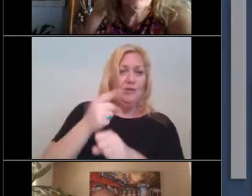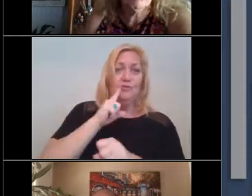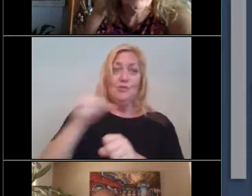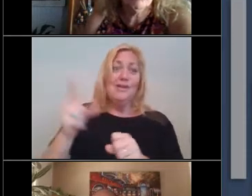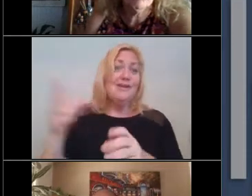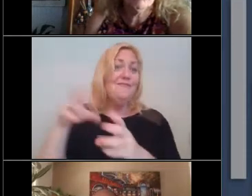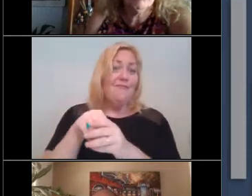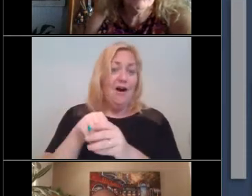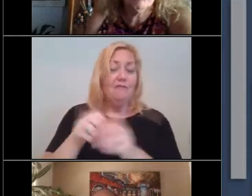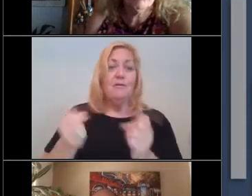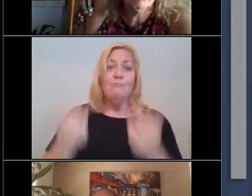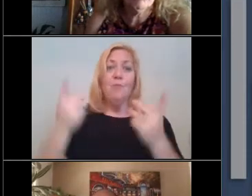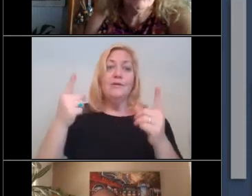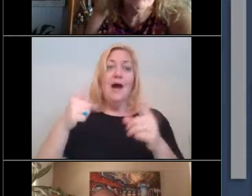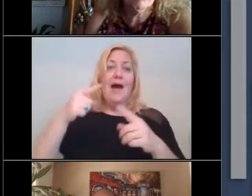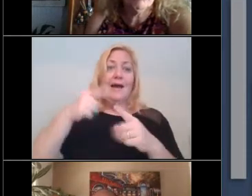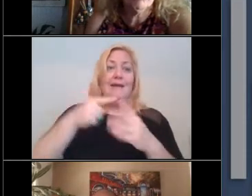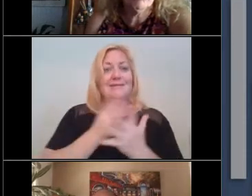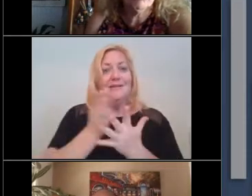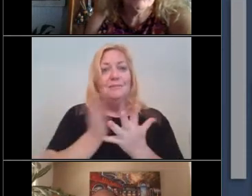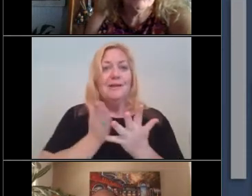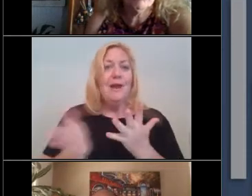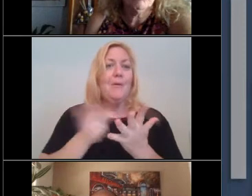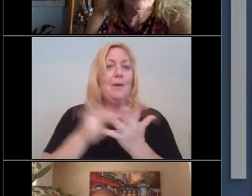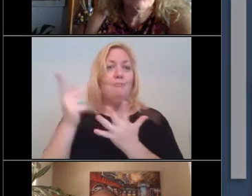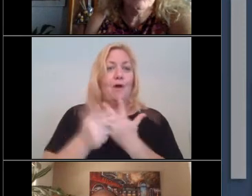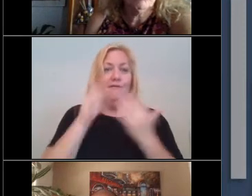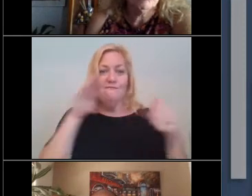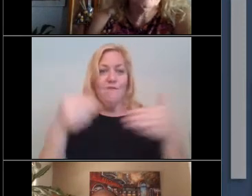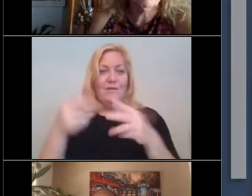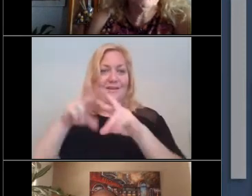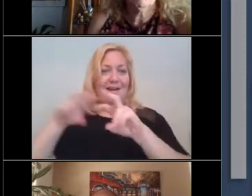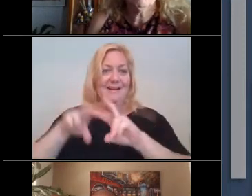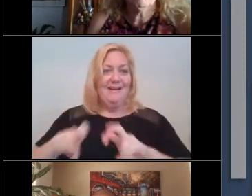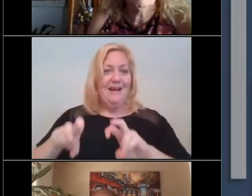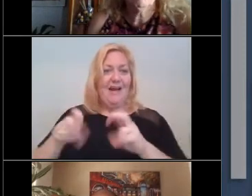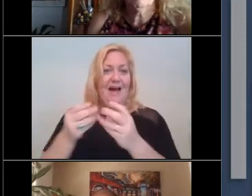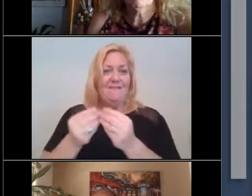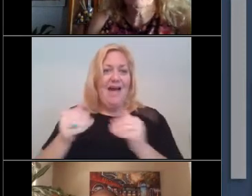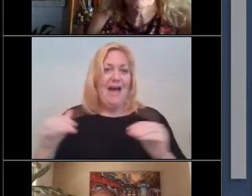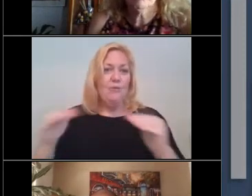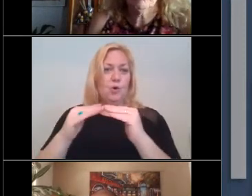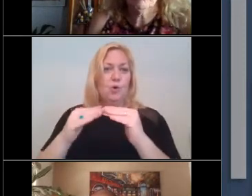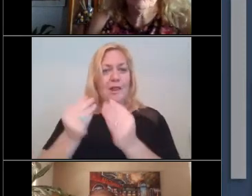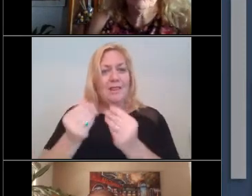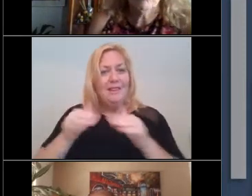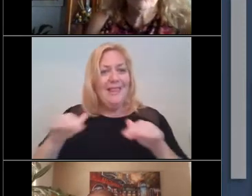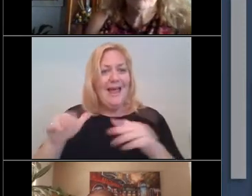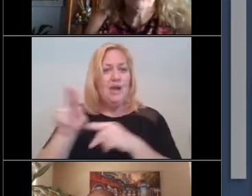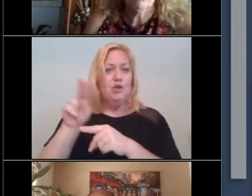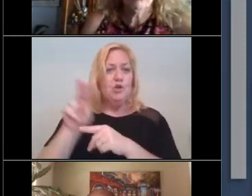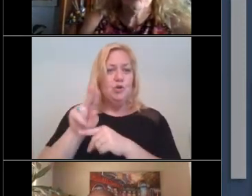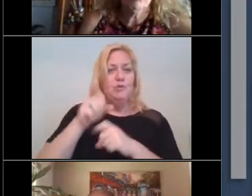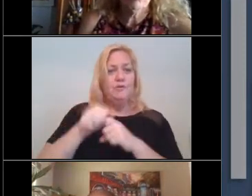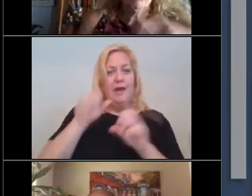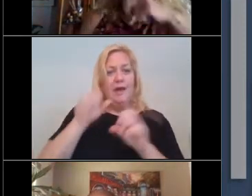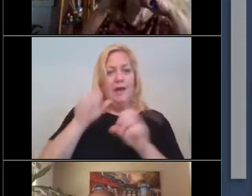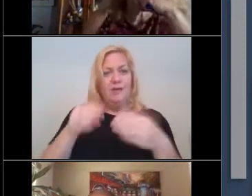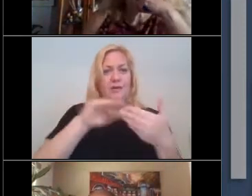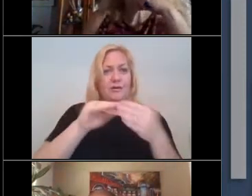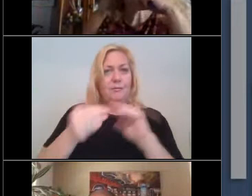involved multidisciplinary projects focused on the analysis of equitable land use and planning, with particular attention to communities